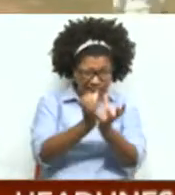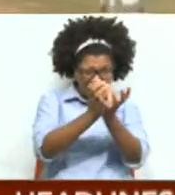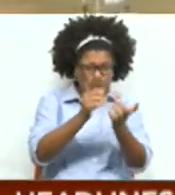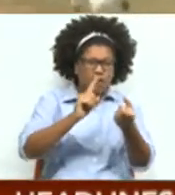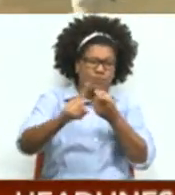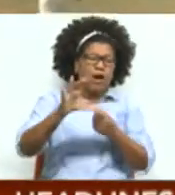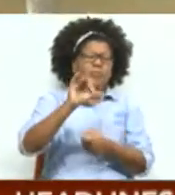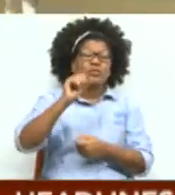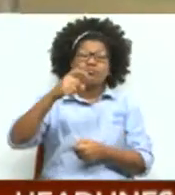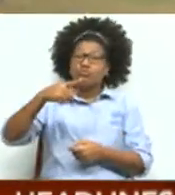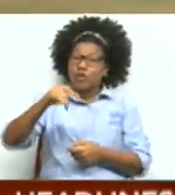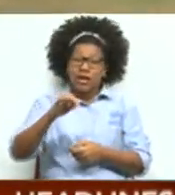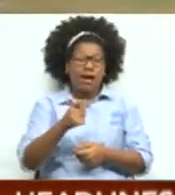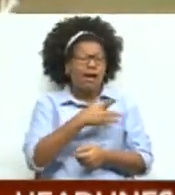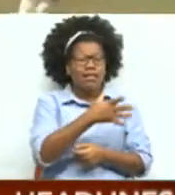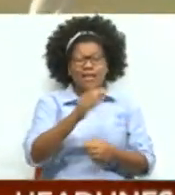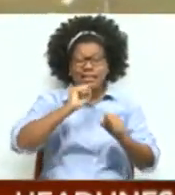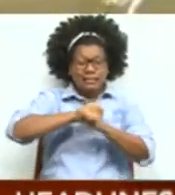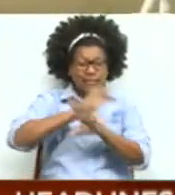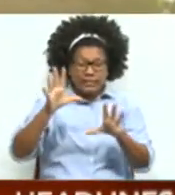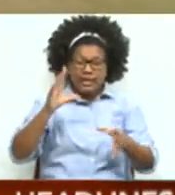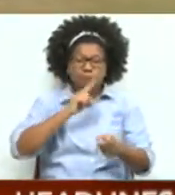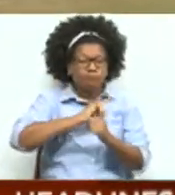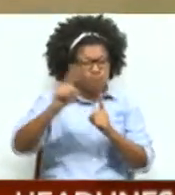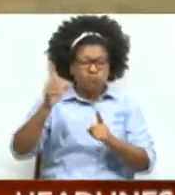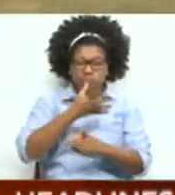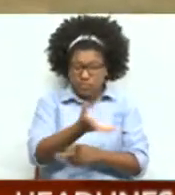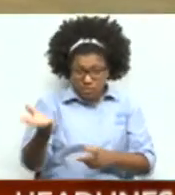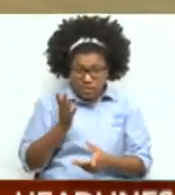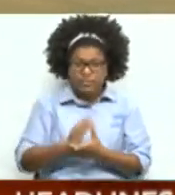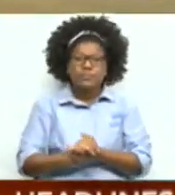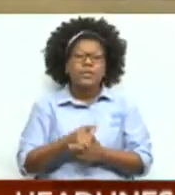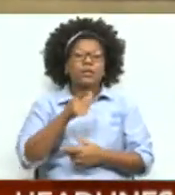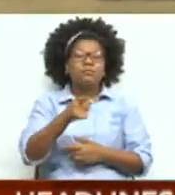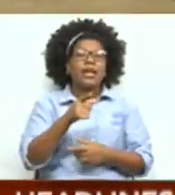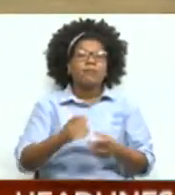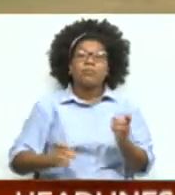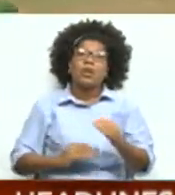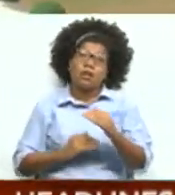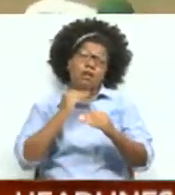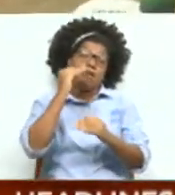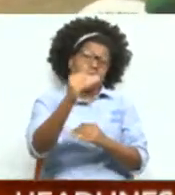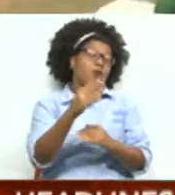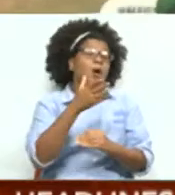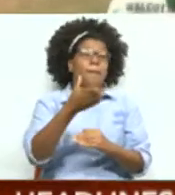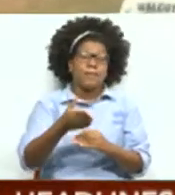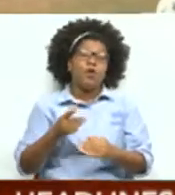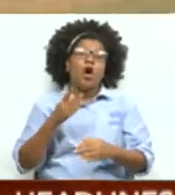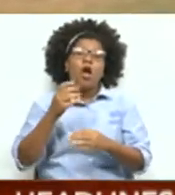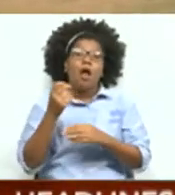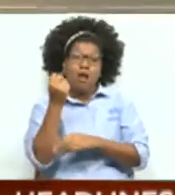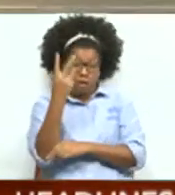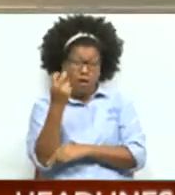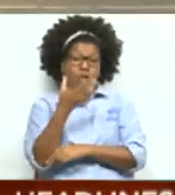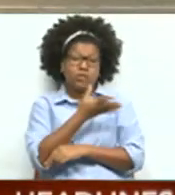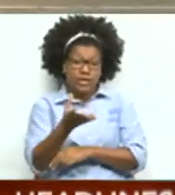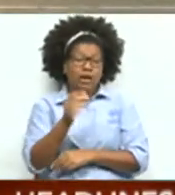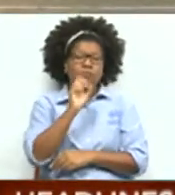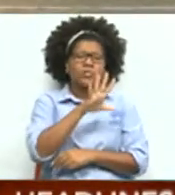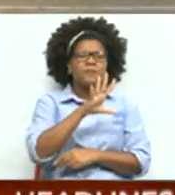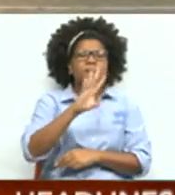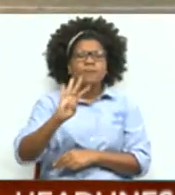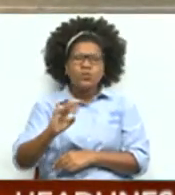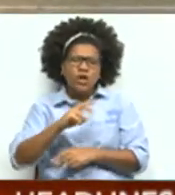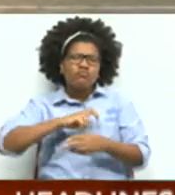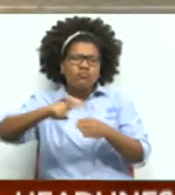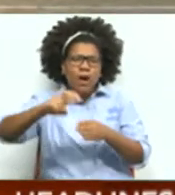catch. Jason Mohammed and Jid Gulli hurried the score up before lunch with a 50-run partnership. Until Mohammed departed, he was bowled